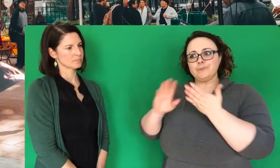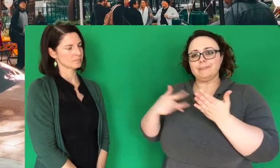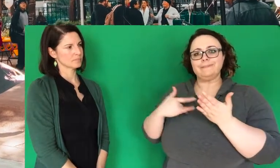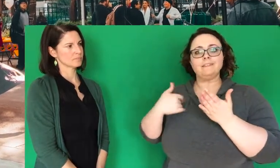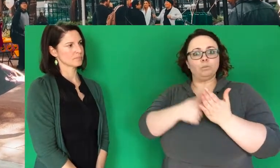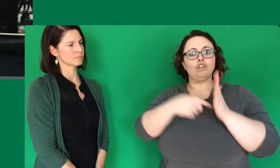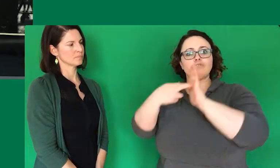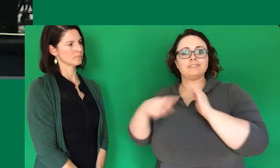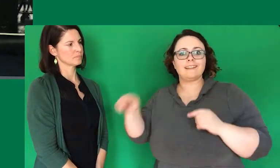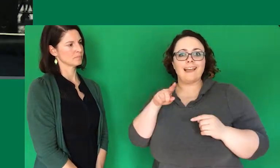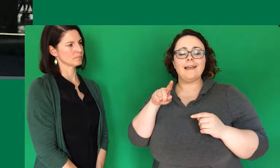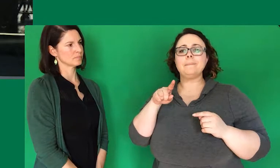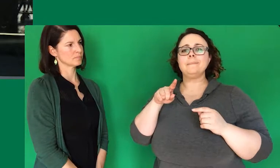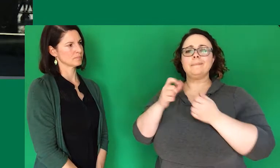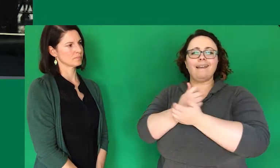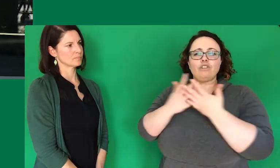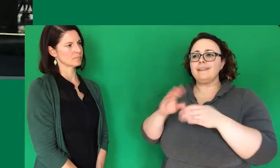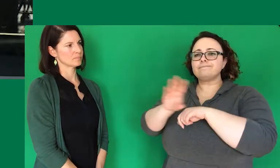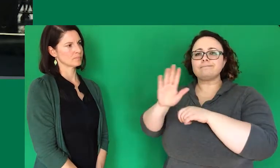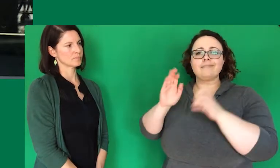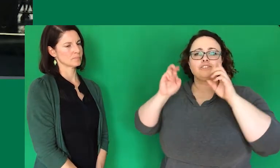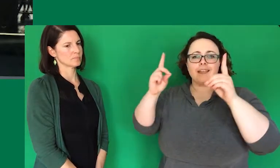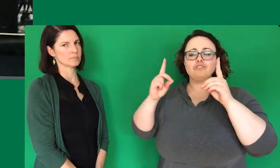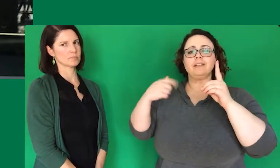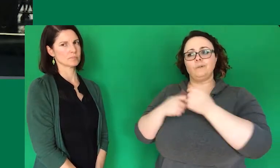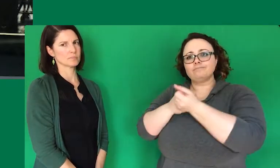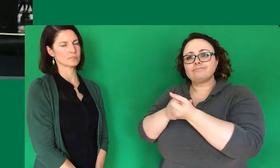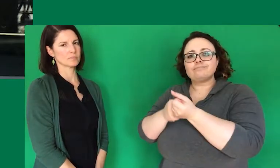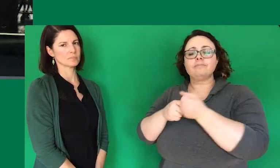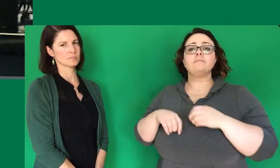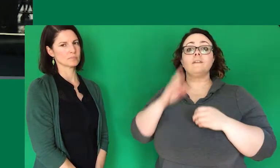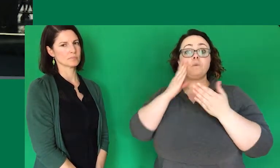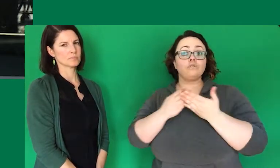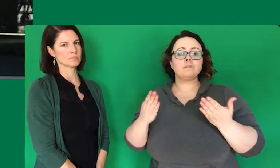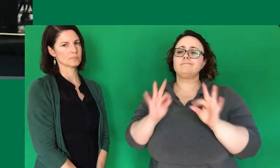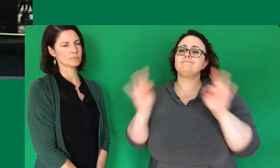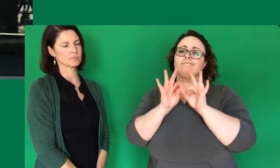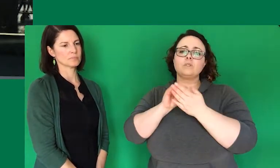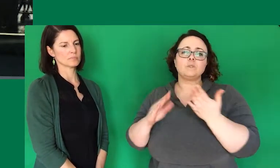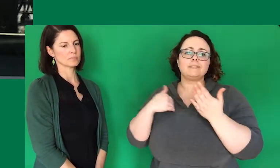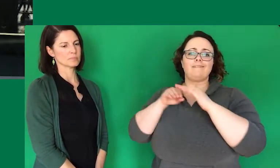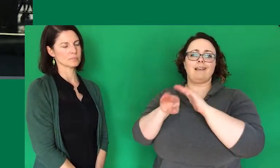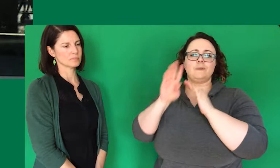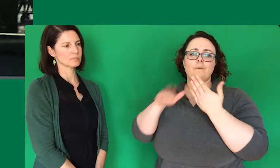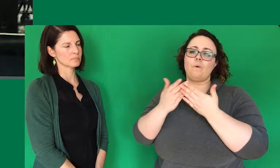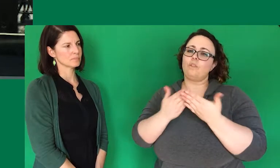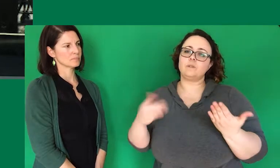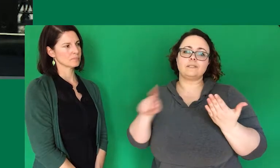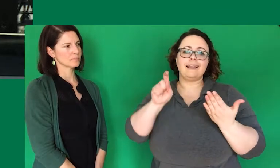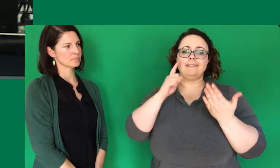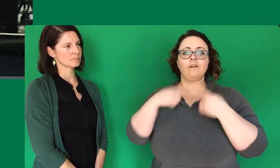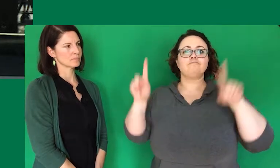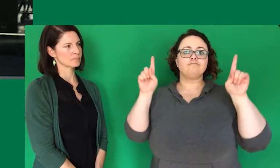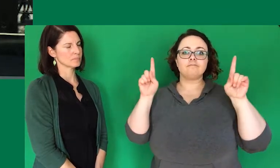are represented and that their voice is heard on matters that affect their education. In terms of resources, it's extremely important that students have access to the resources they